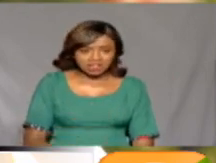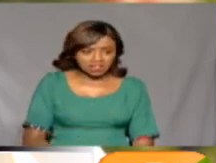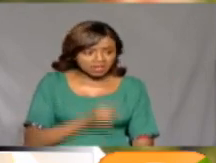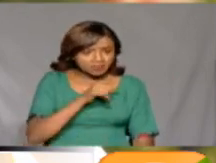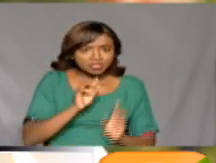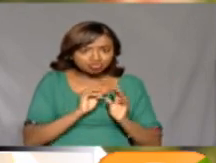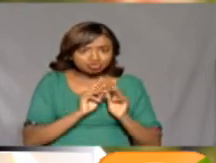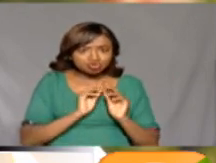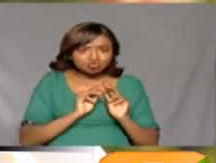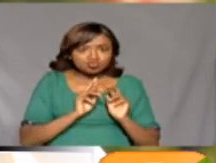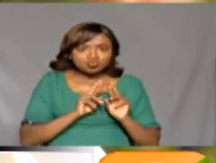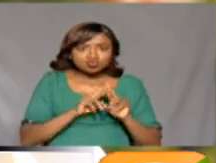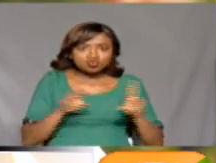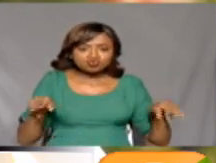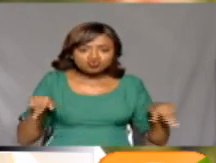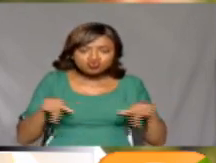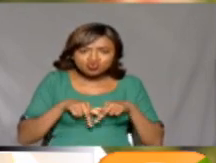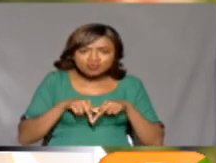that room became dark